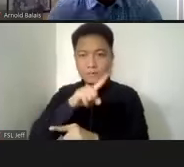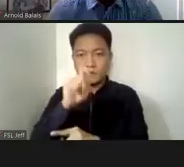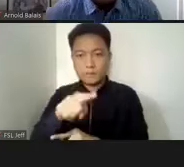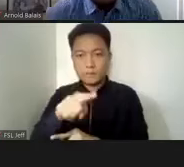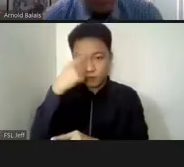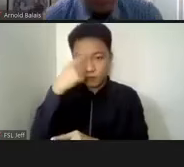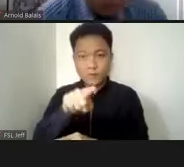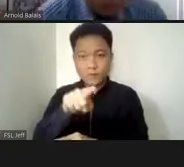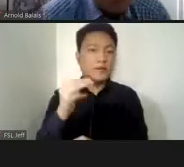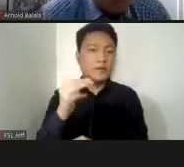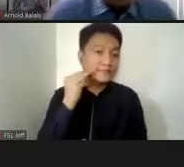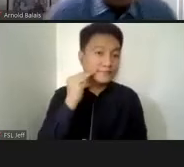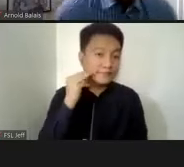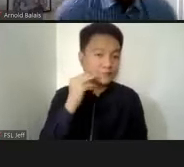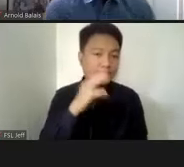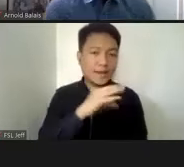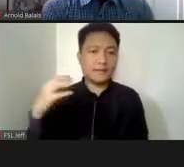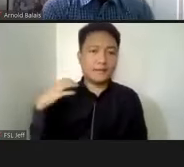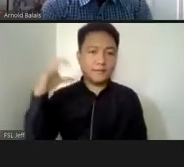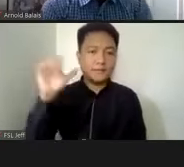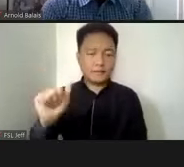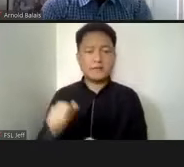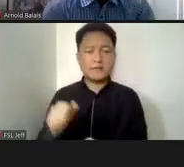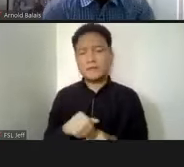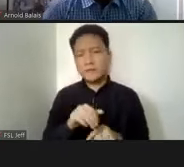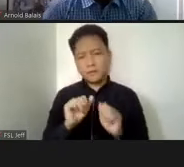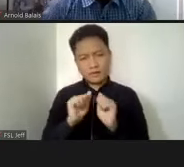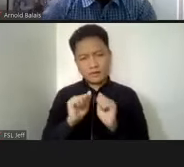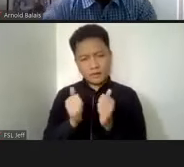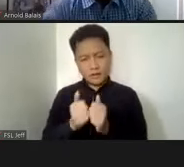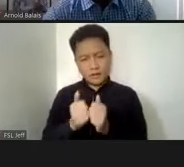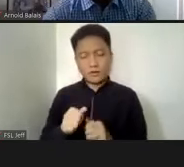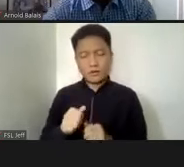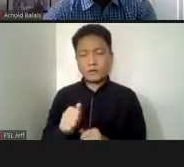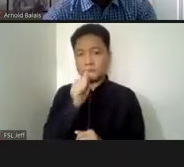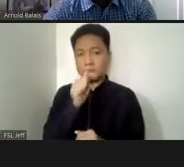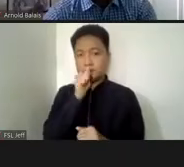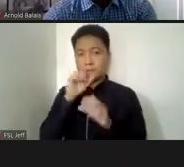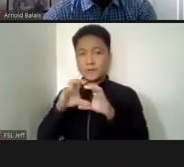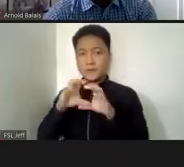in the Philippines, most especially for the Paralympics? Let's start with Mikey.